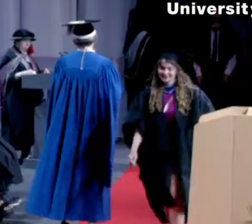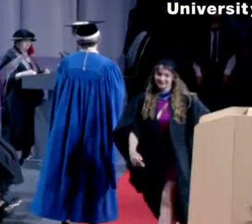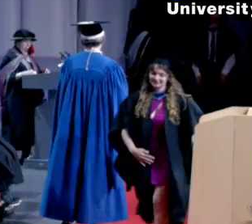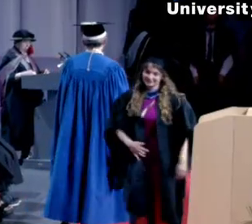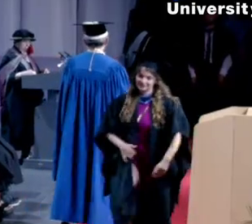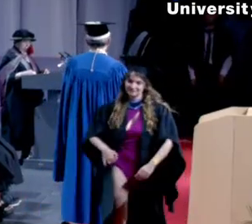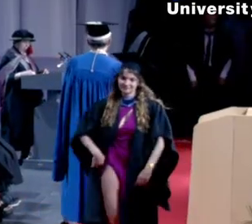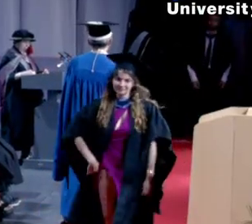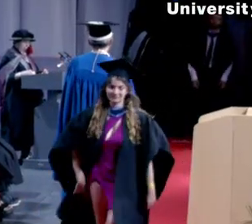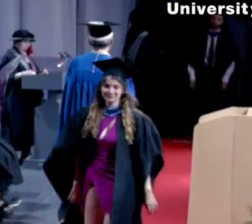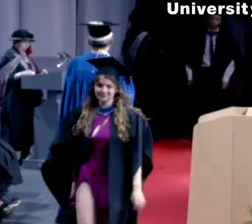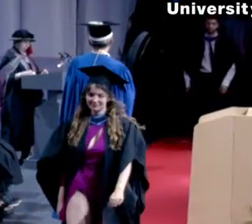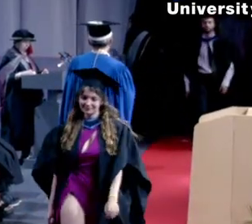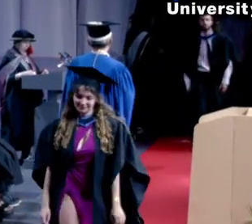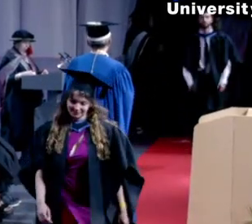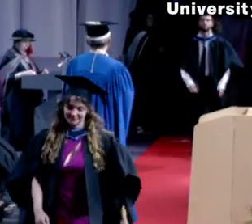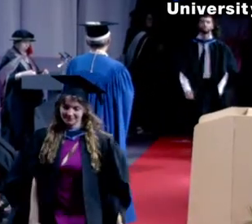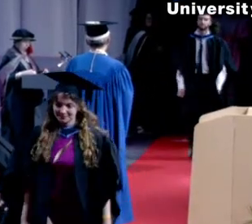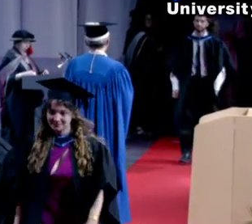Benjamin Kirsten.